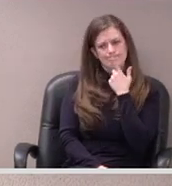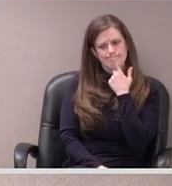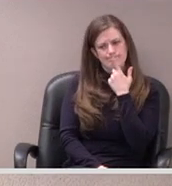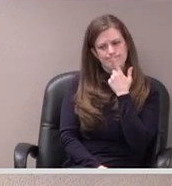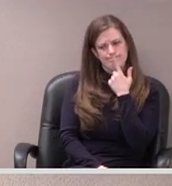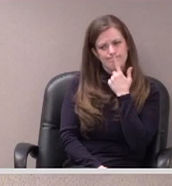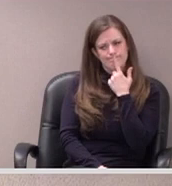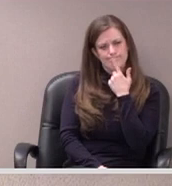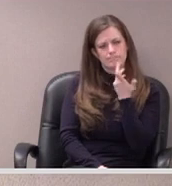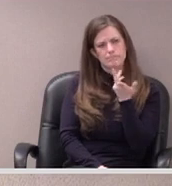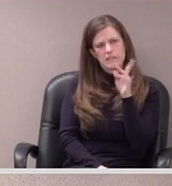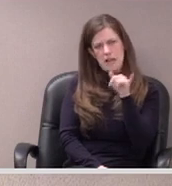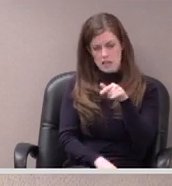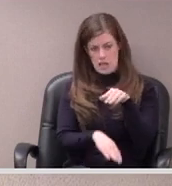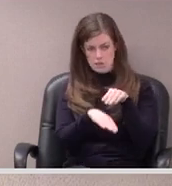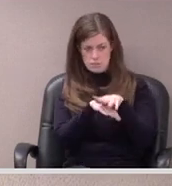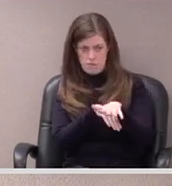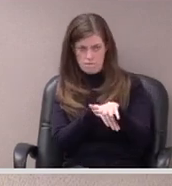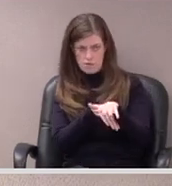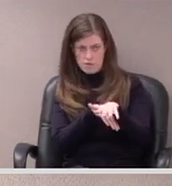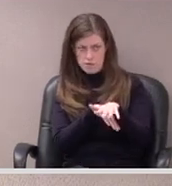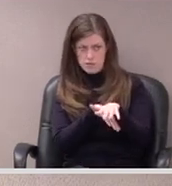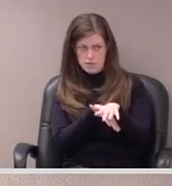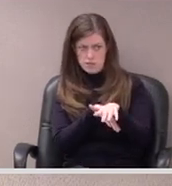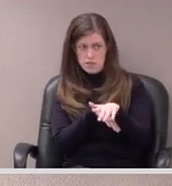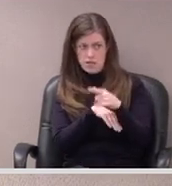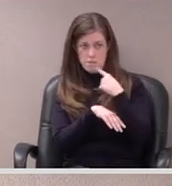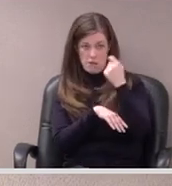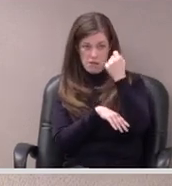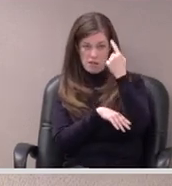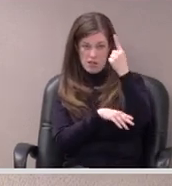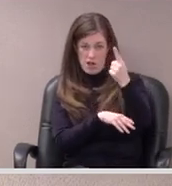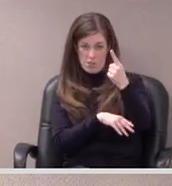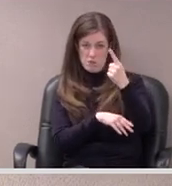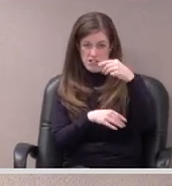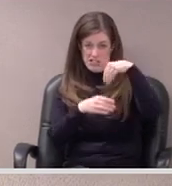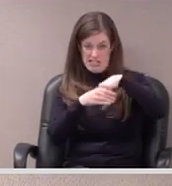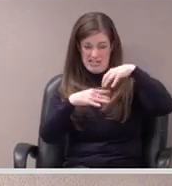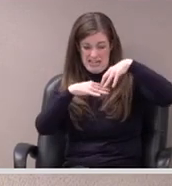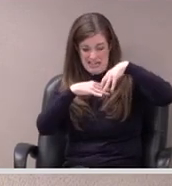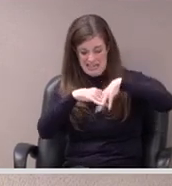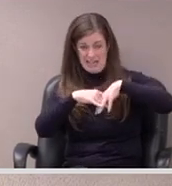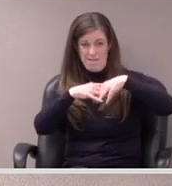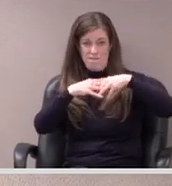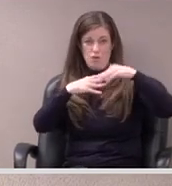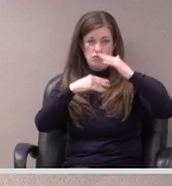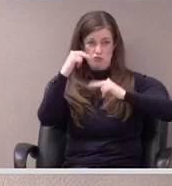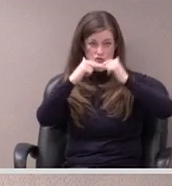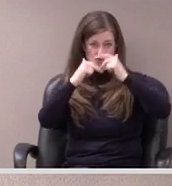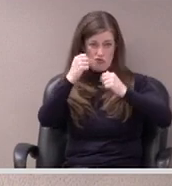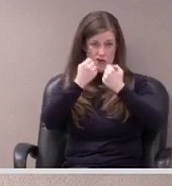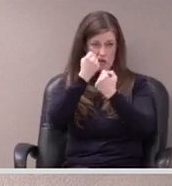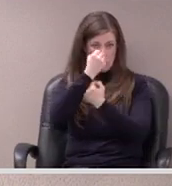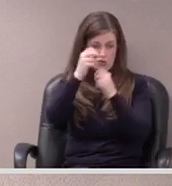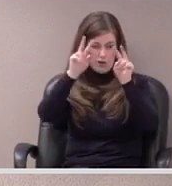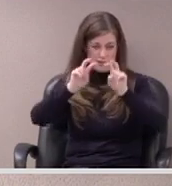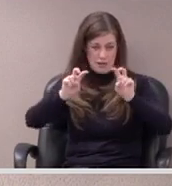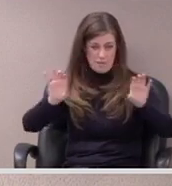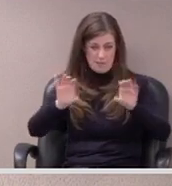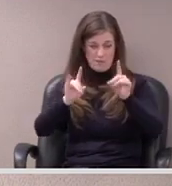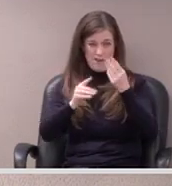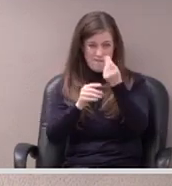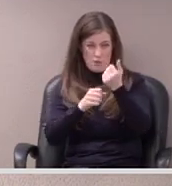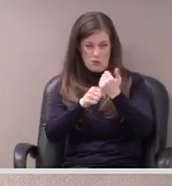Is that referenced by the comprehensive infrastructure assessment that was done a few years back by